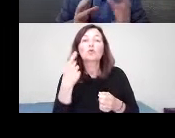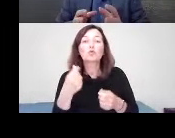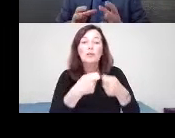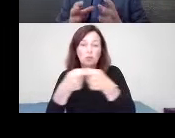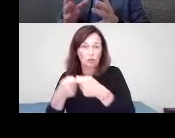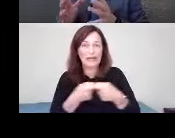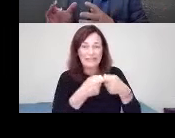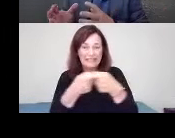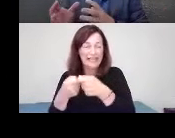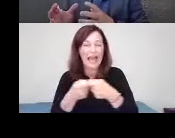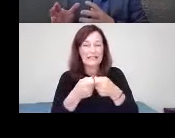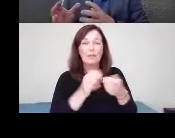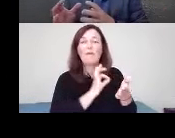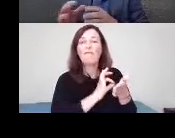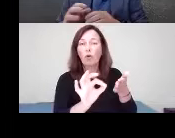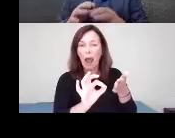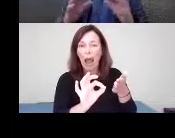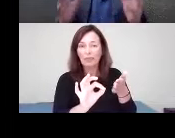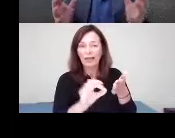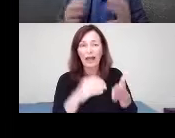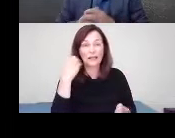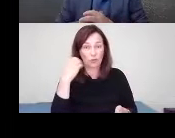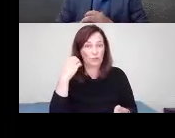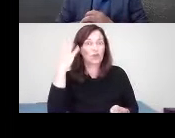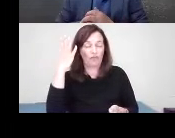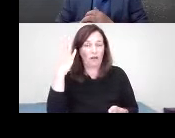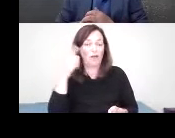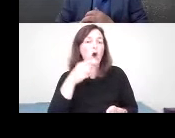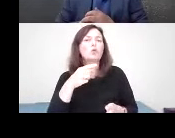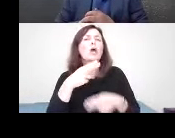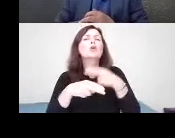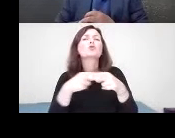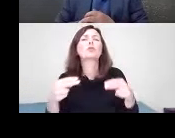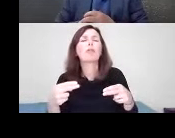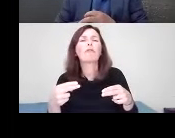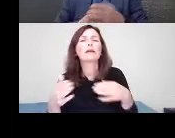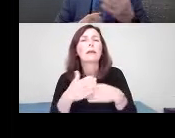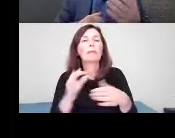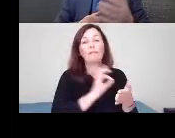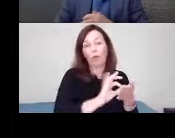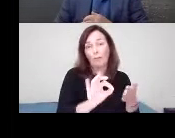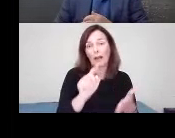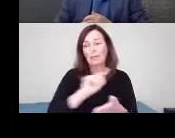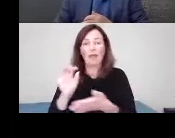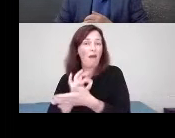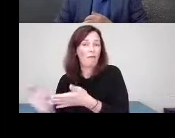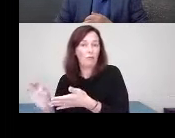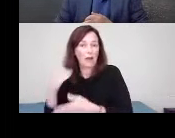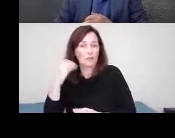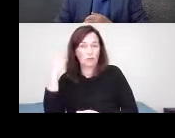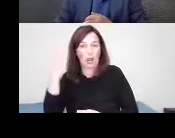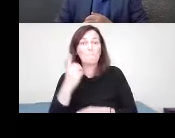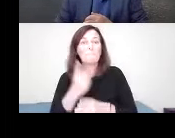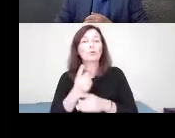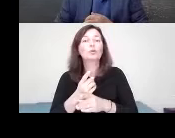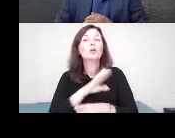formal, non-formal, and informal educations, and including the lifelong learning. And I was personally heavily involved